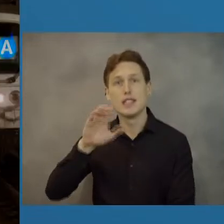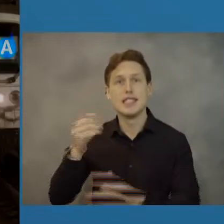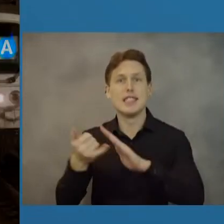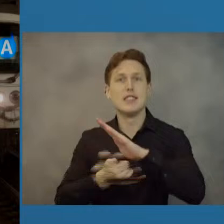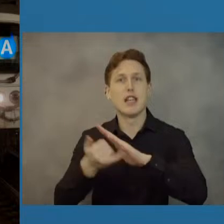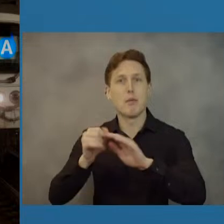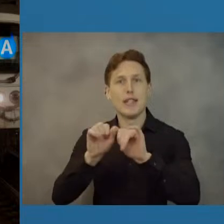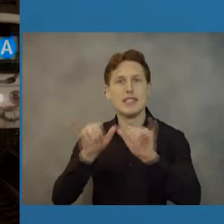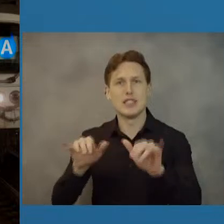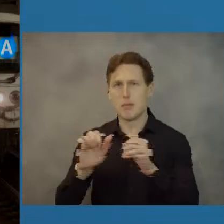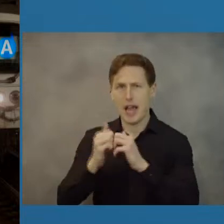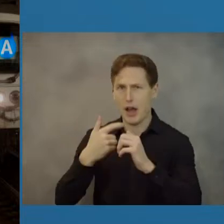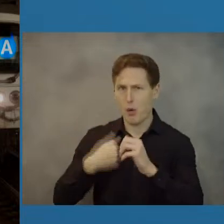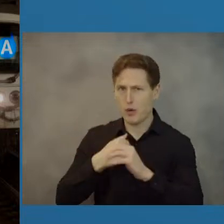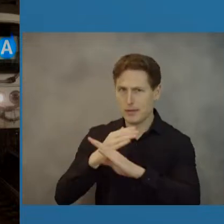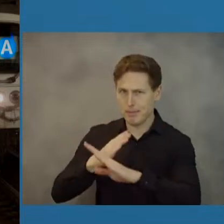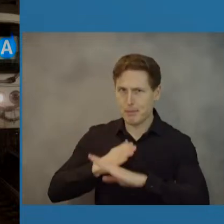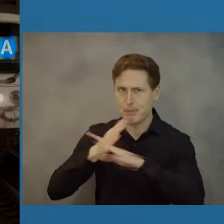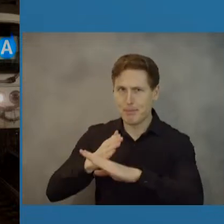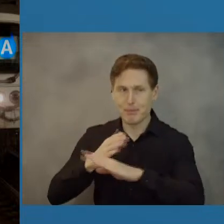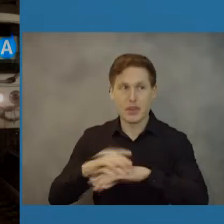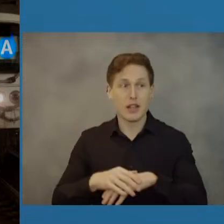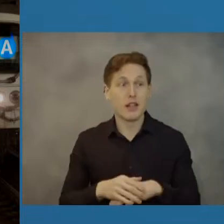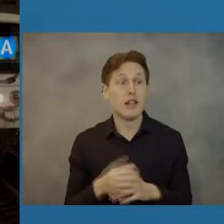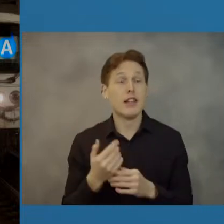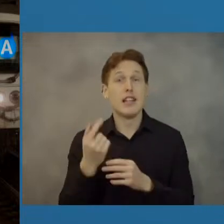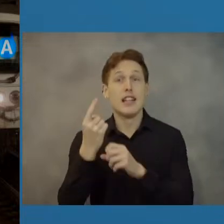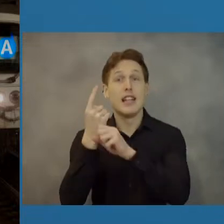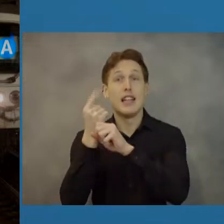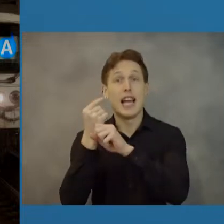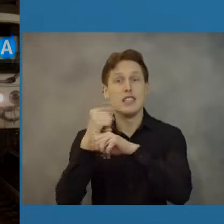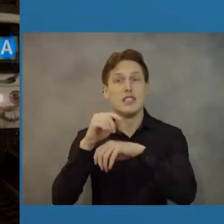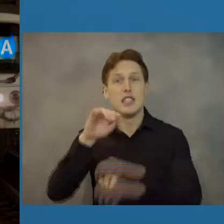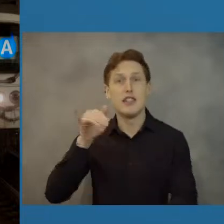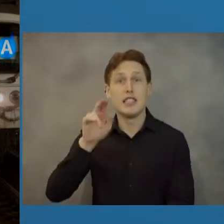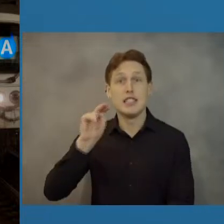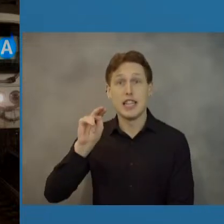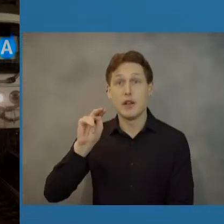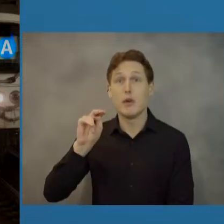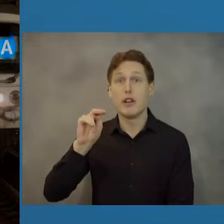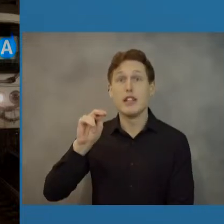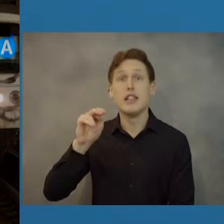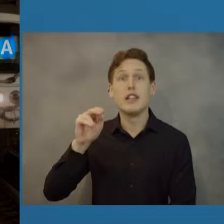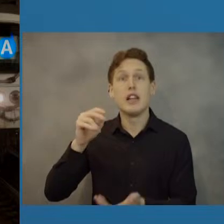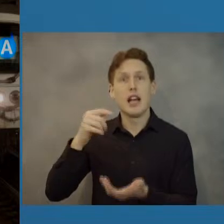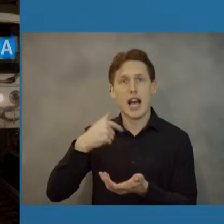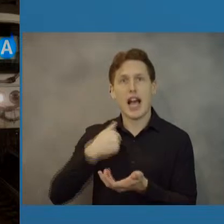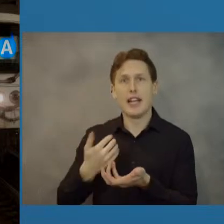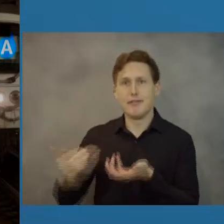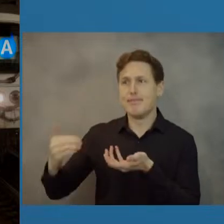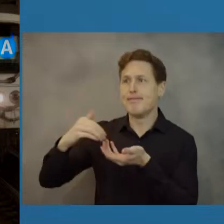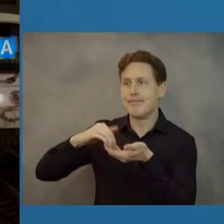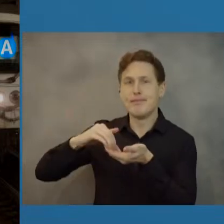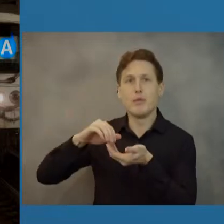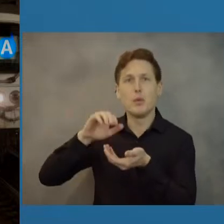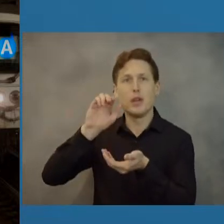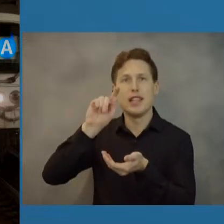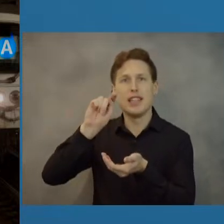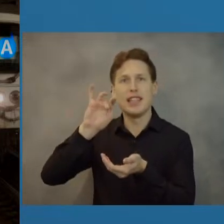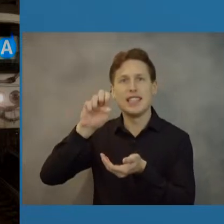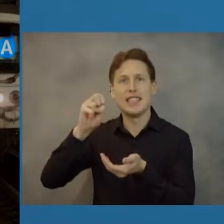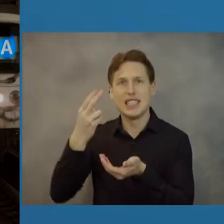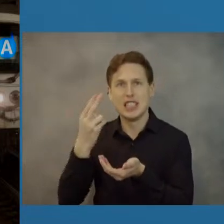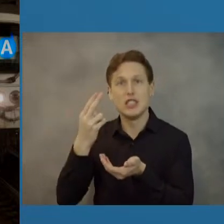in January, in close partnership with the city and new Police Commissioner Tisch, we outlined a bold plan to ramp up the police presence in